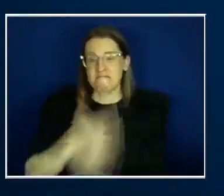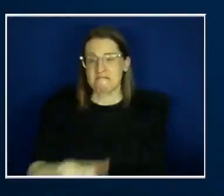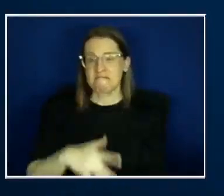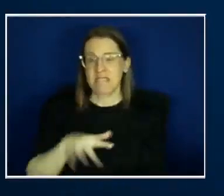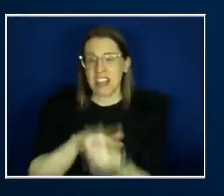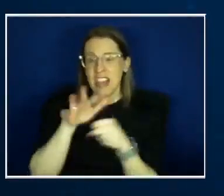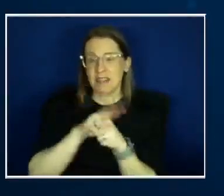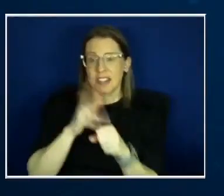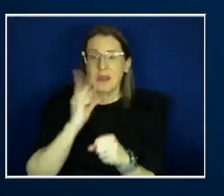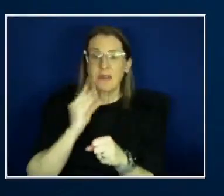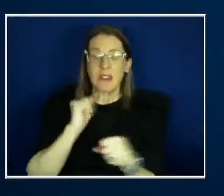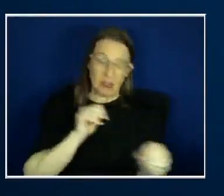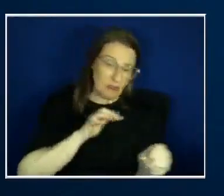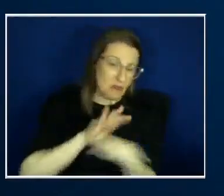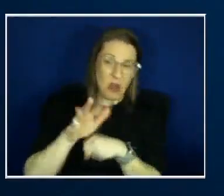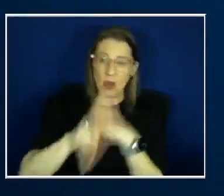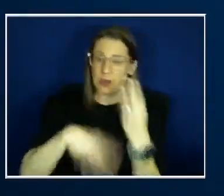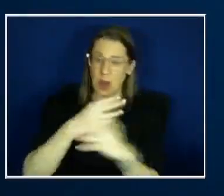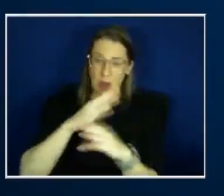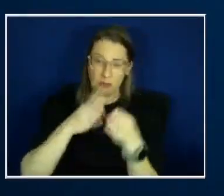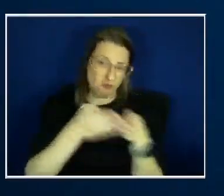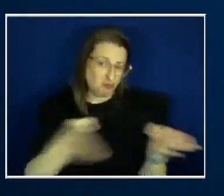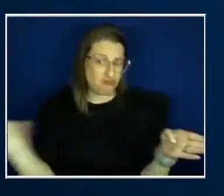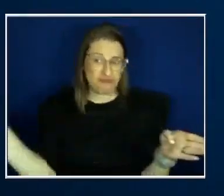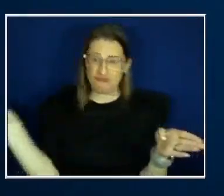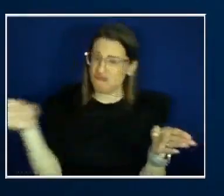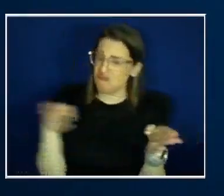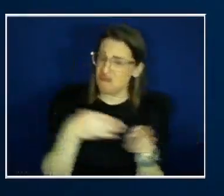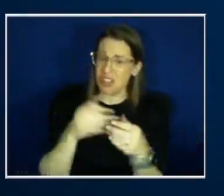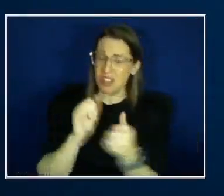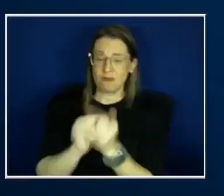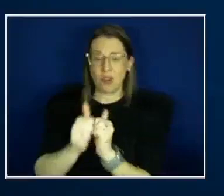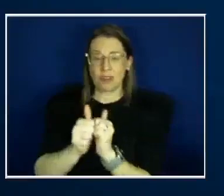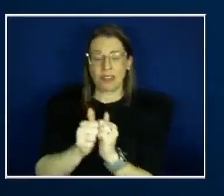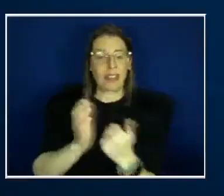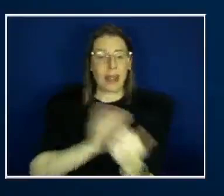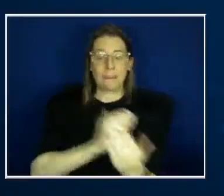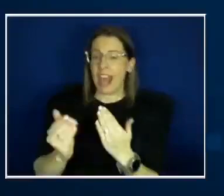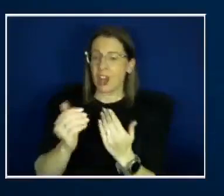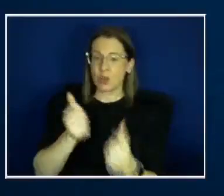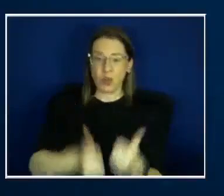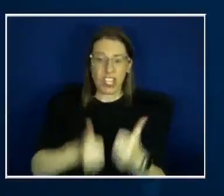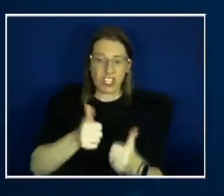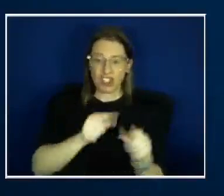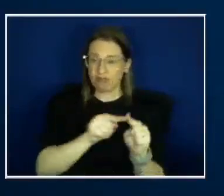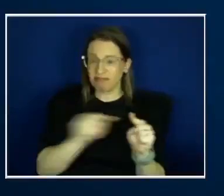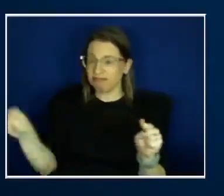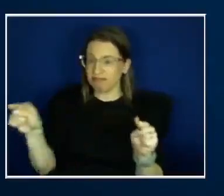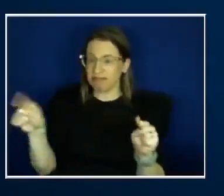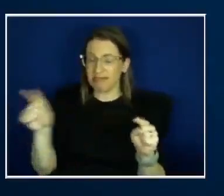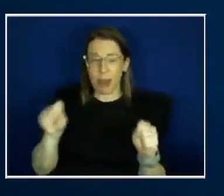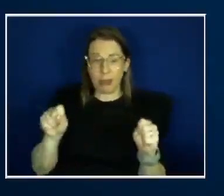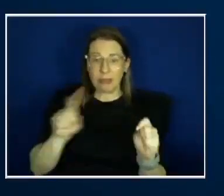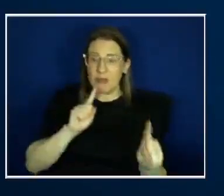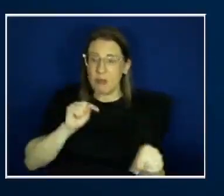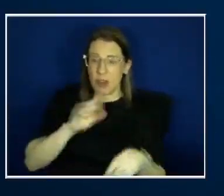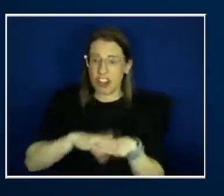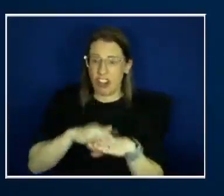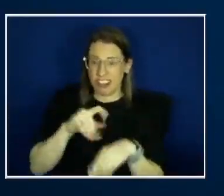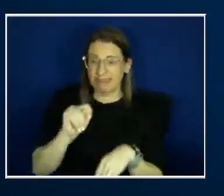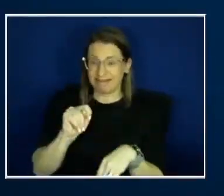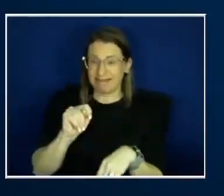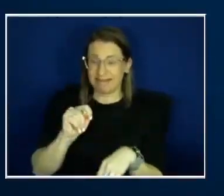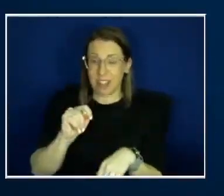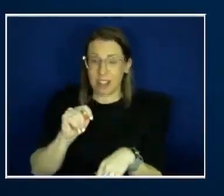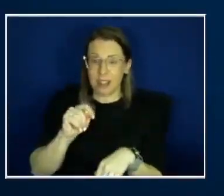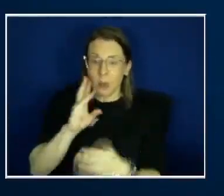entire world of sports. It doesn't matter what it is, I probably covered it. And so to witness and see the fan